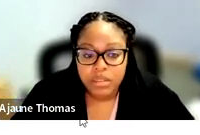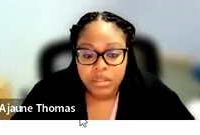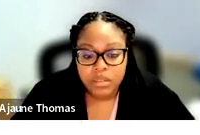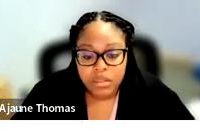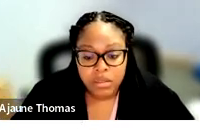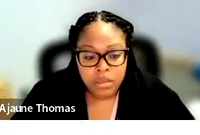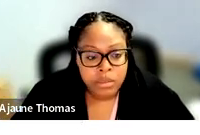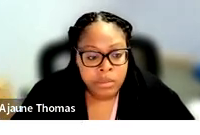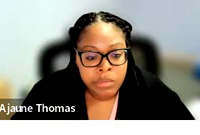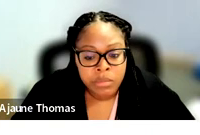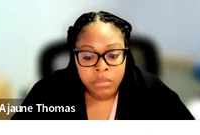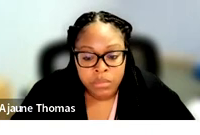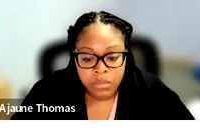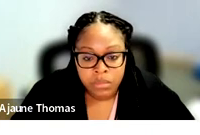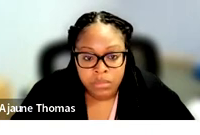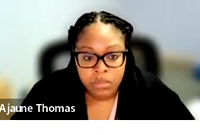assist.